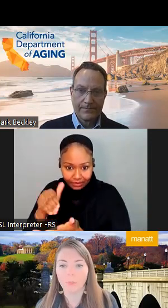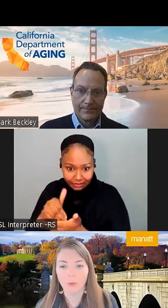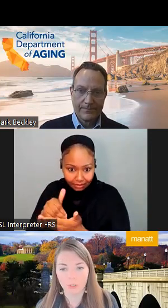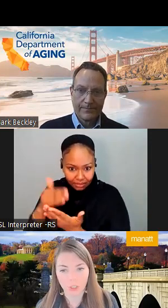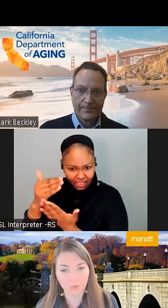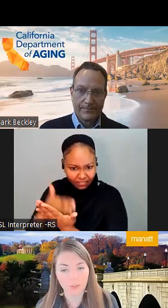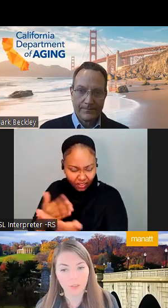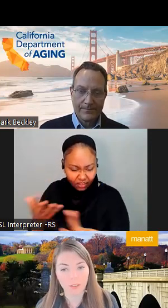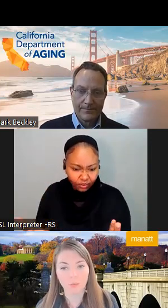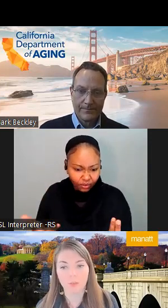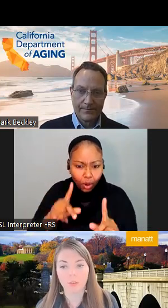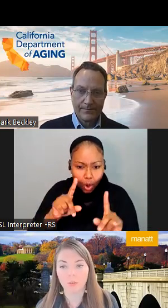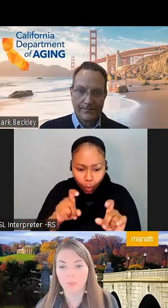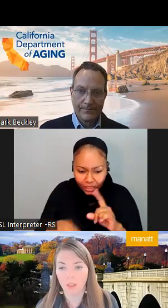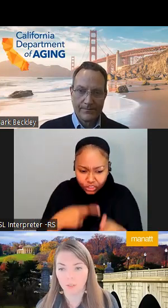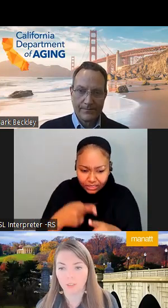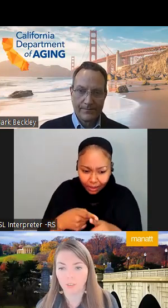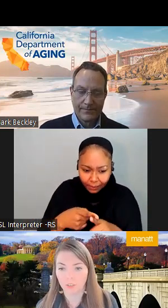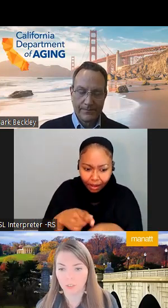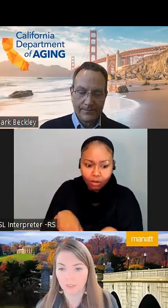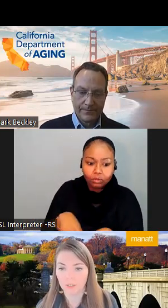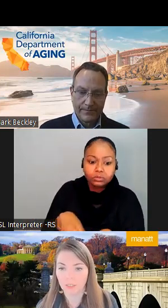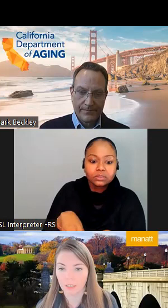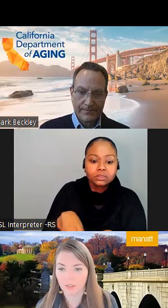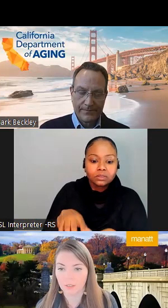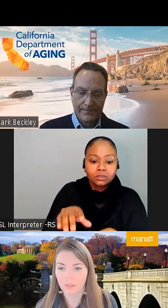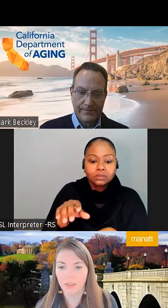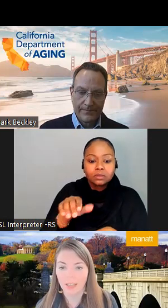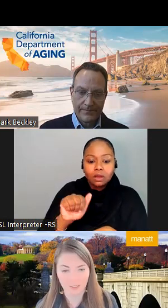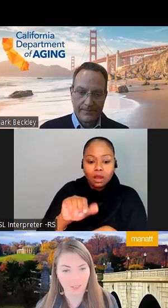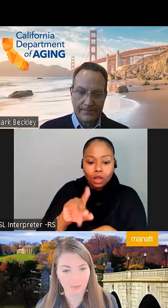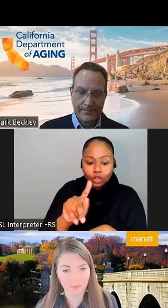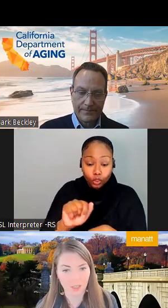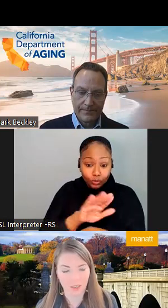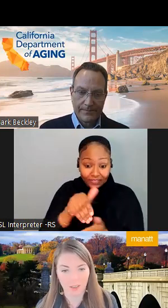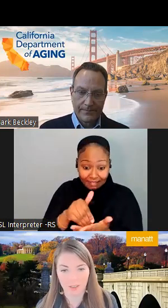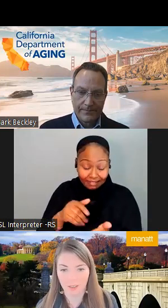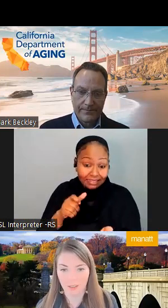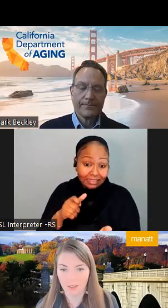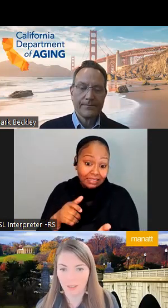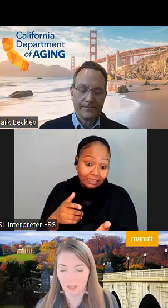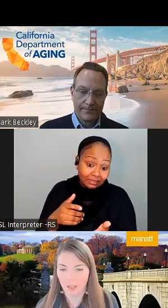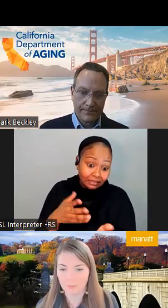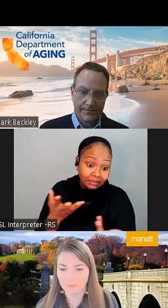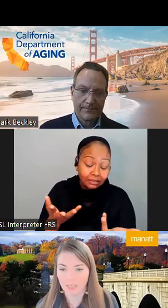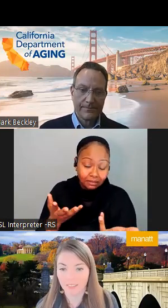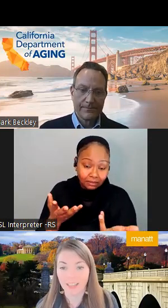A question around post-acute facilities and whether those fall under skilled nursing facilities, and a